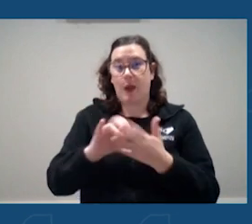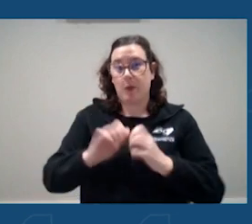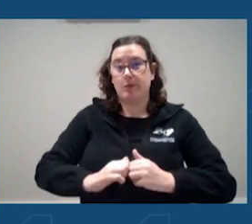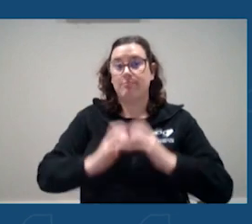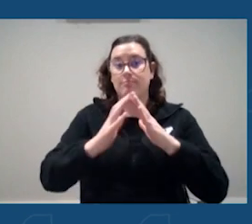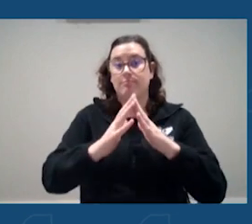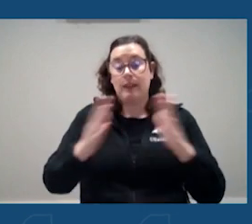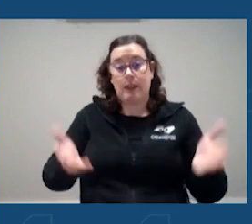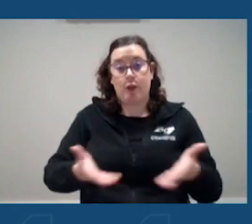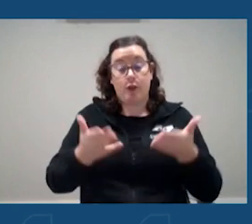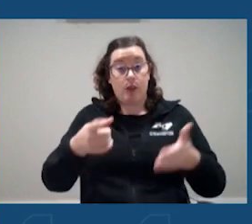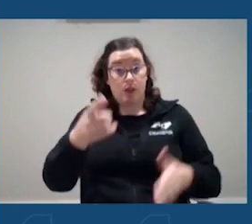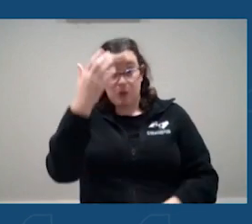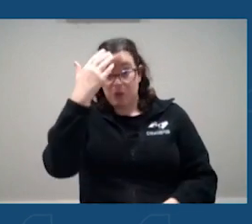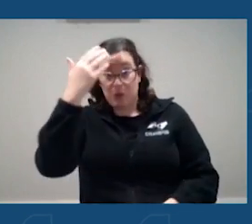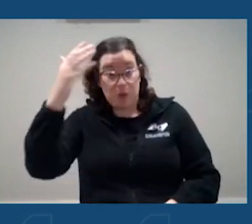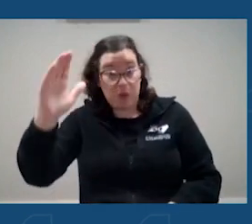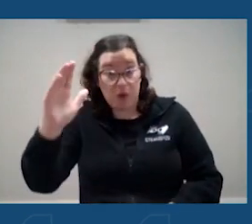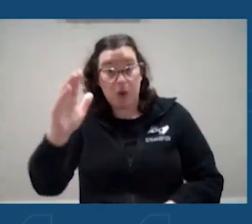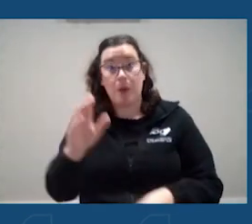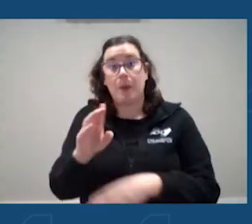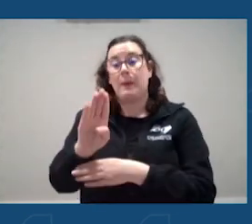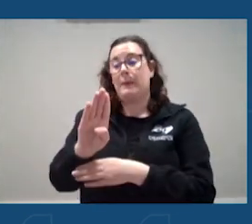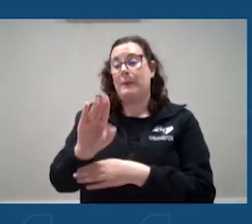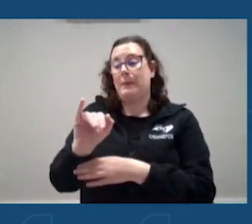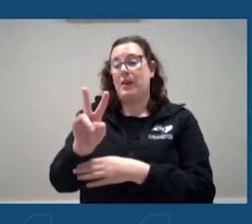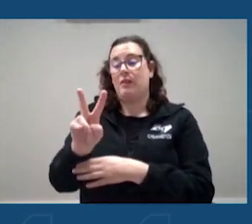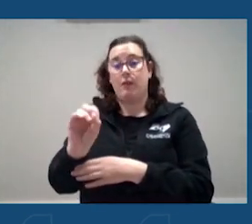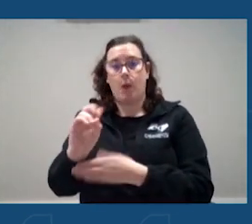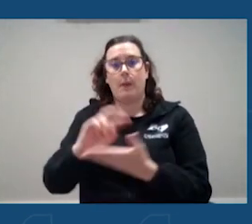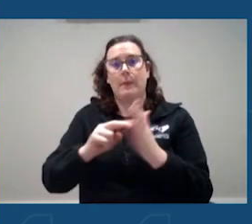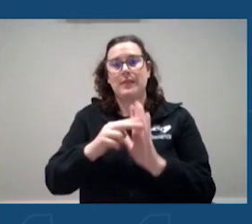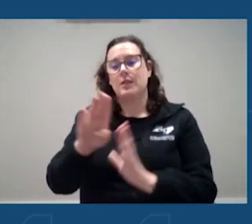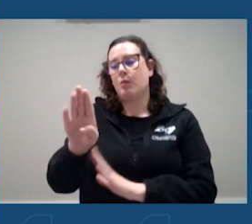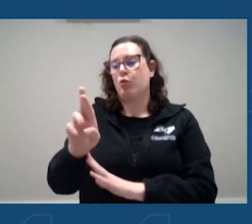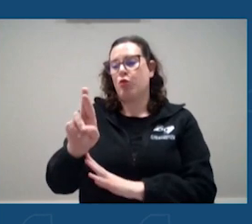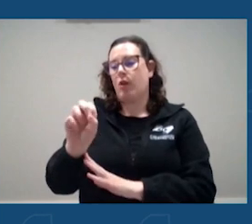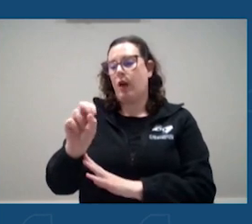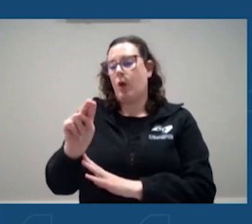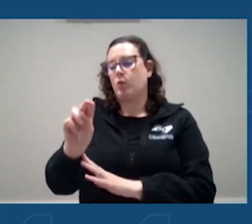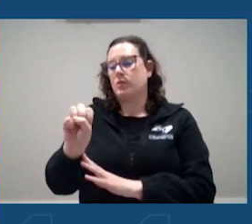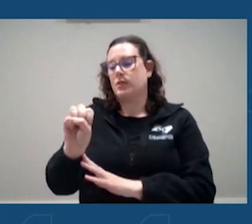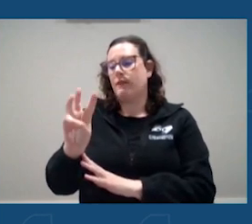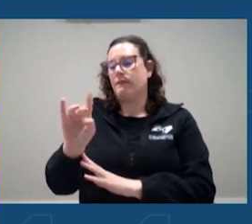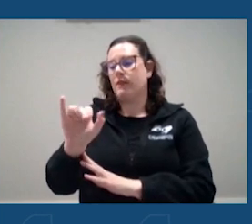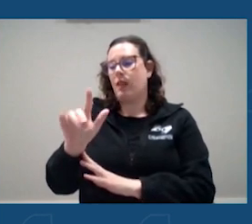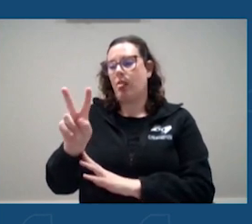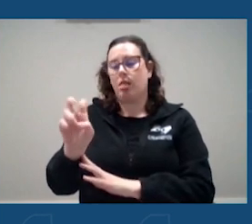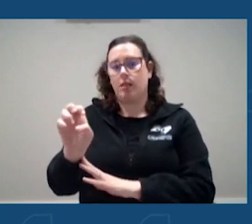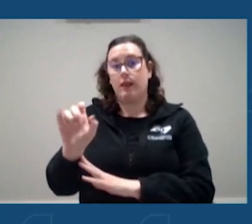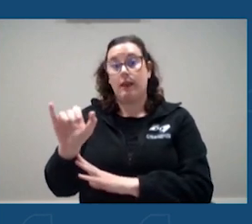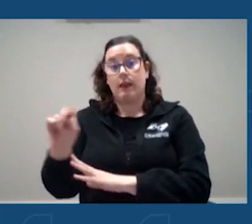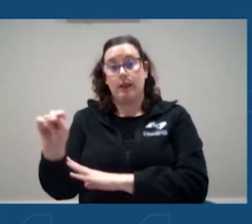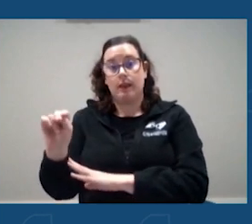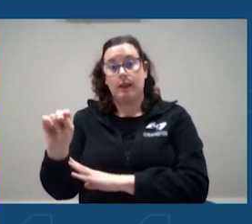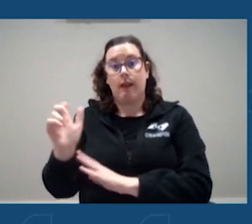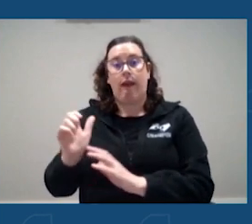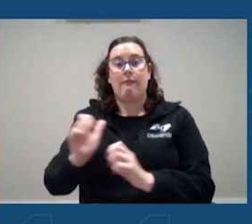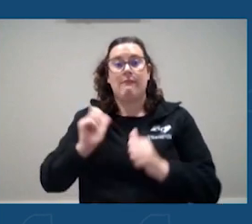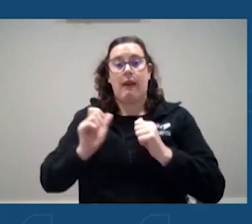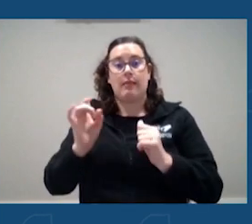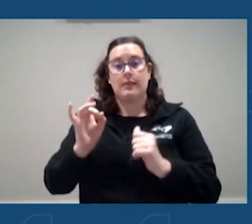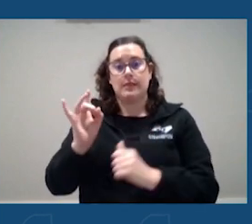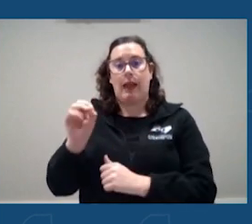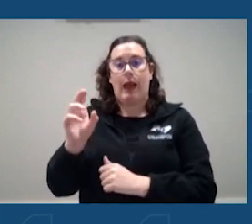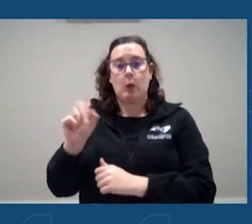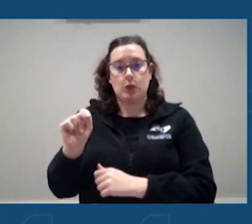not familiar with Bevo, that stands for Brownsville In, Balance Out. That was from a participant. And it was the only way you can